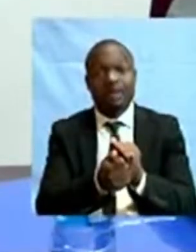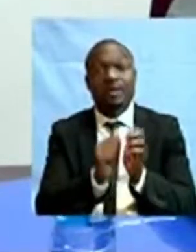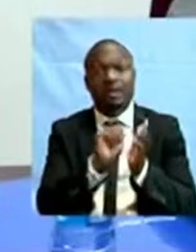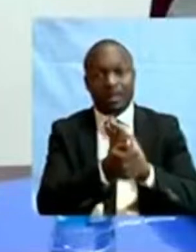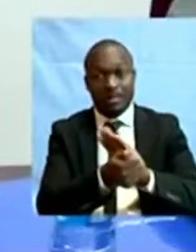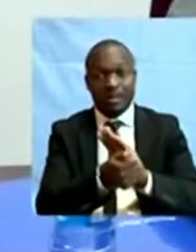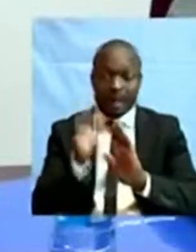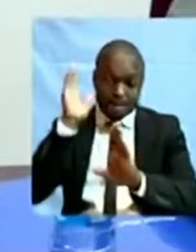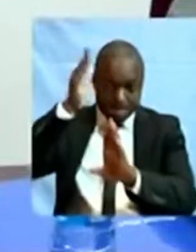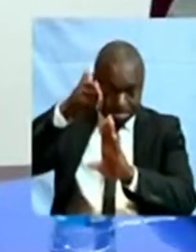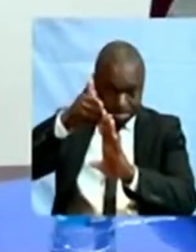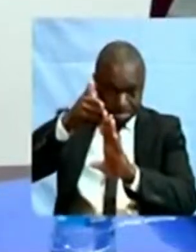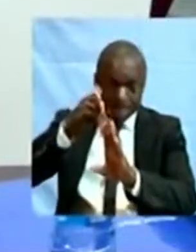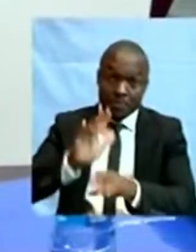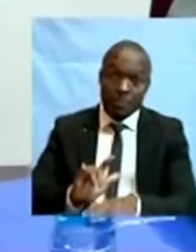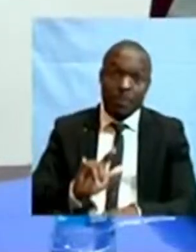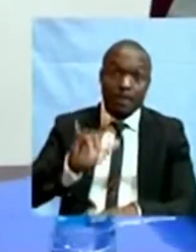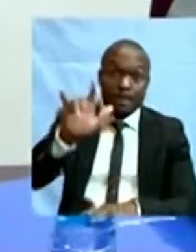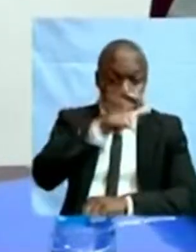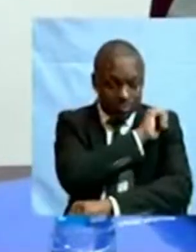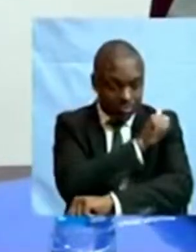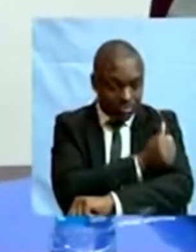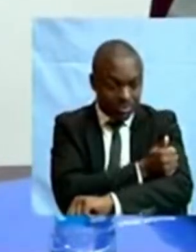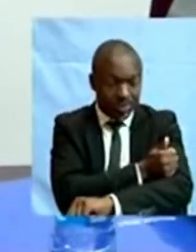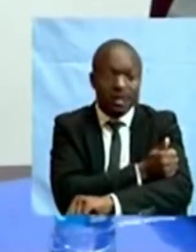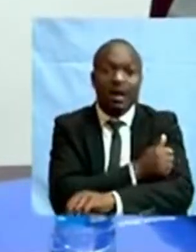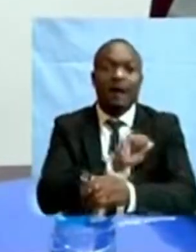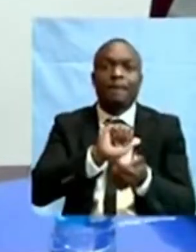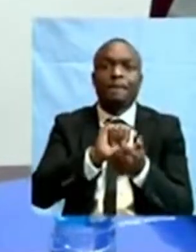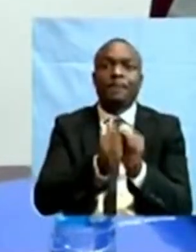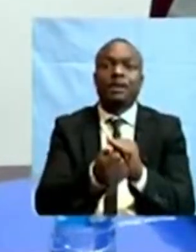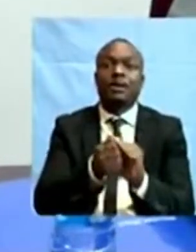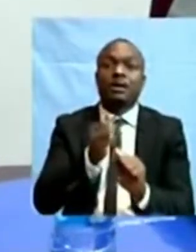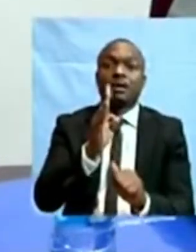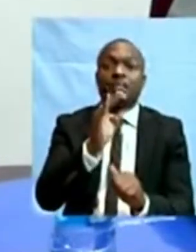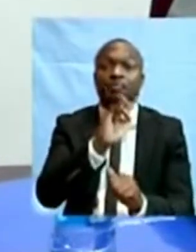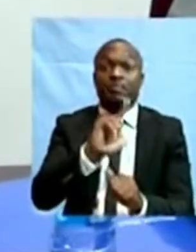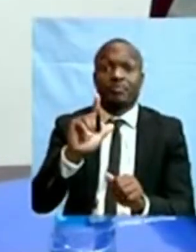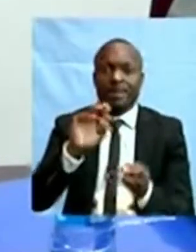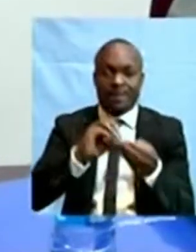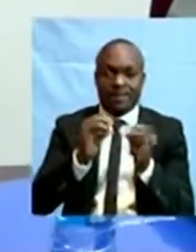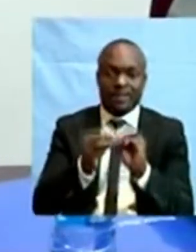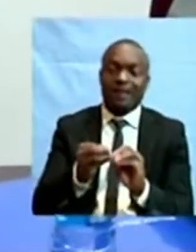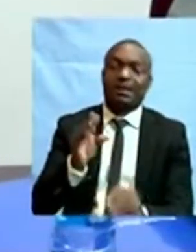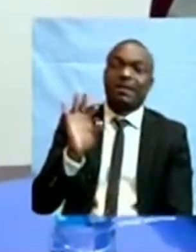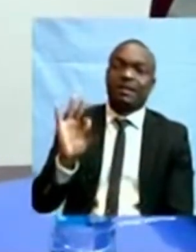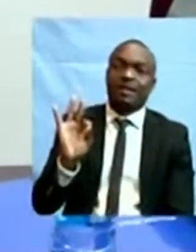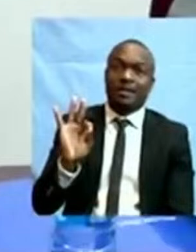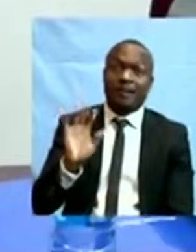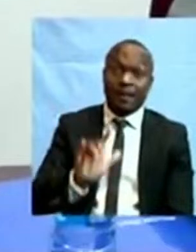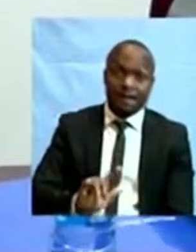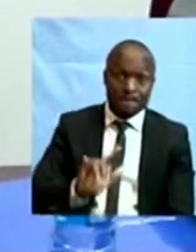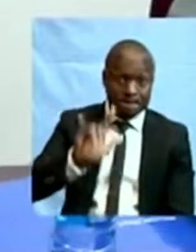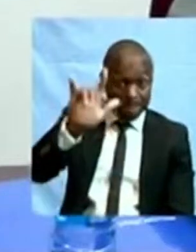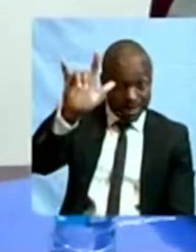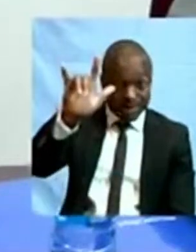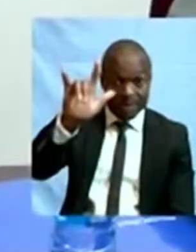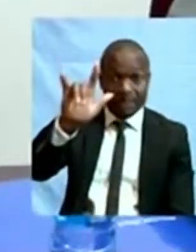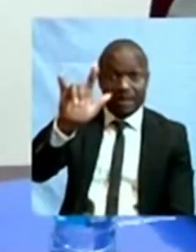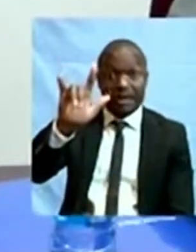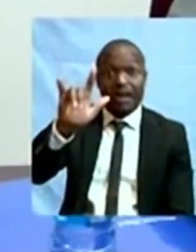specifically the Civil Aviation Authority Amendment Bill number 9 and Civil Aviation Amendment Bill